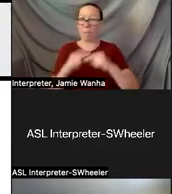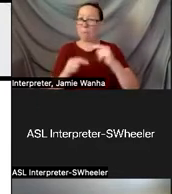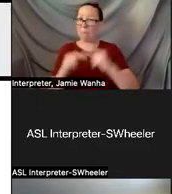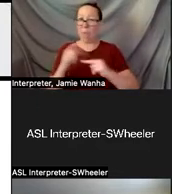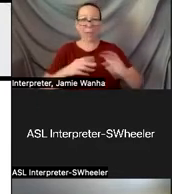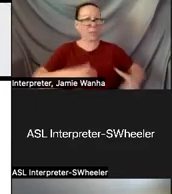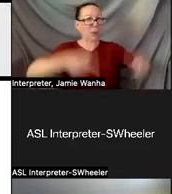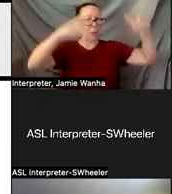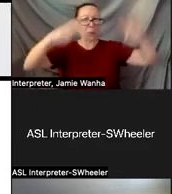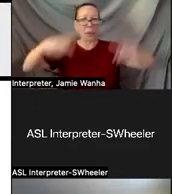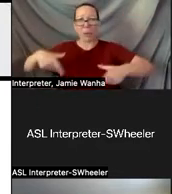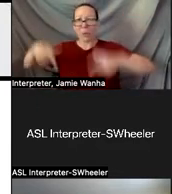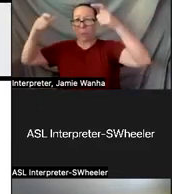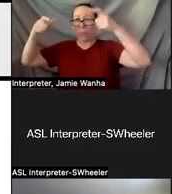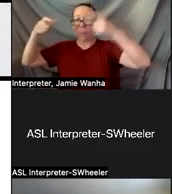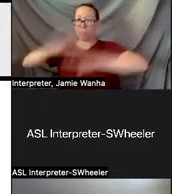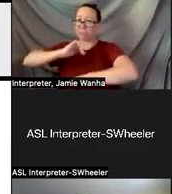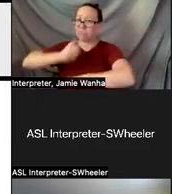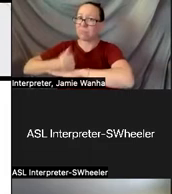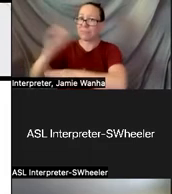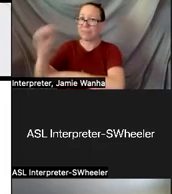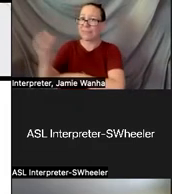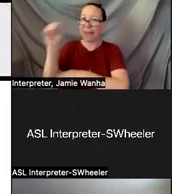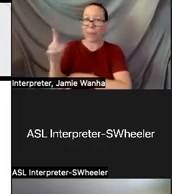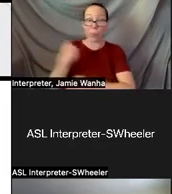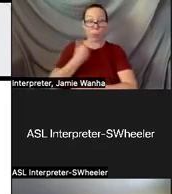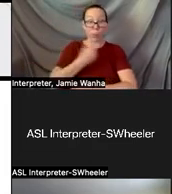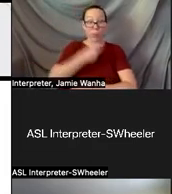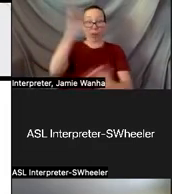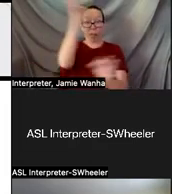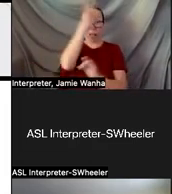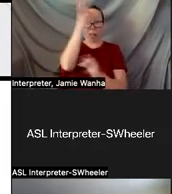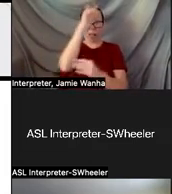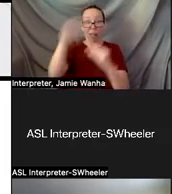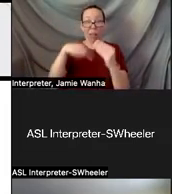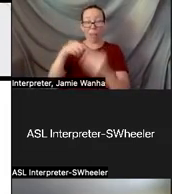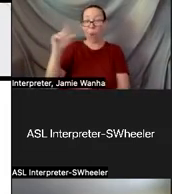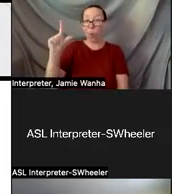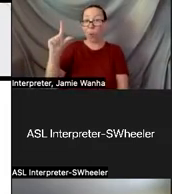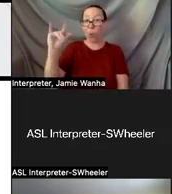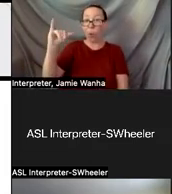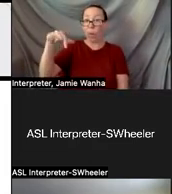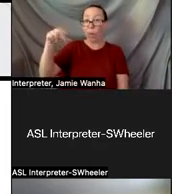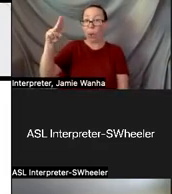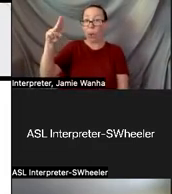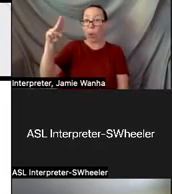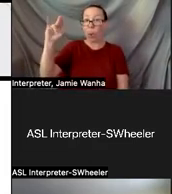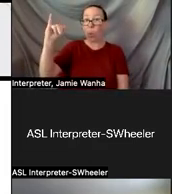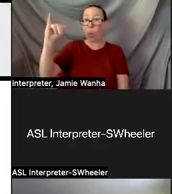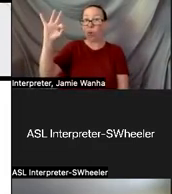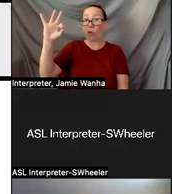we were not aware of liquefaction. We didn't know about this, okay? We didn't have the knowledge that we have about this now. Number